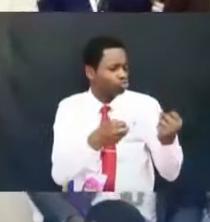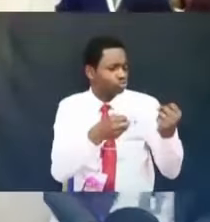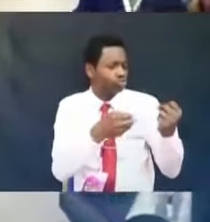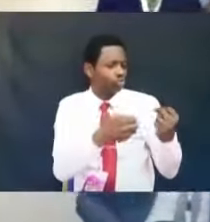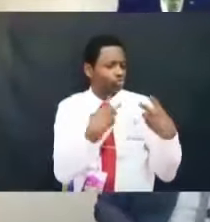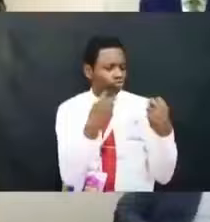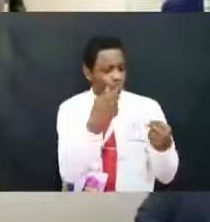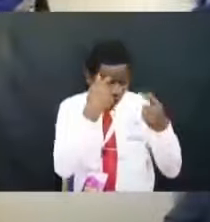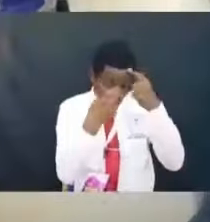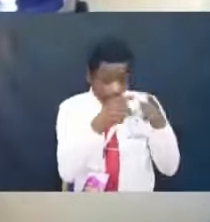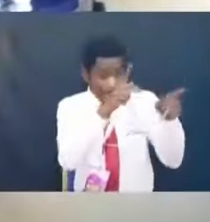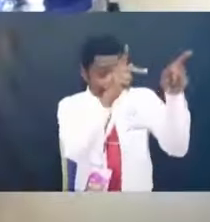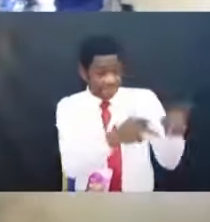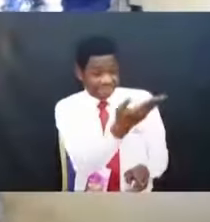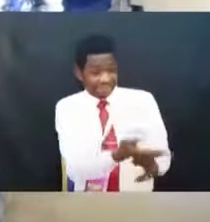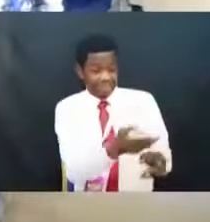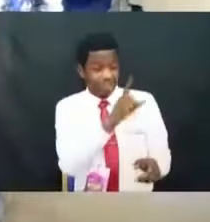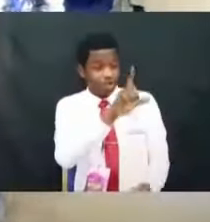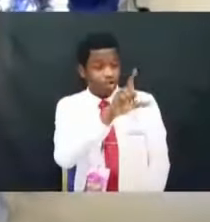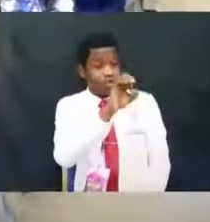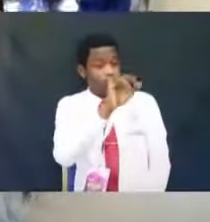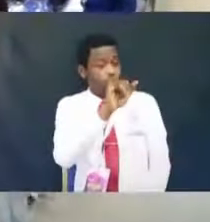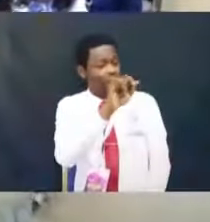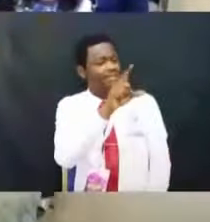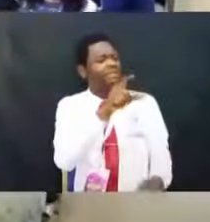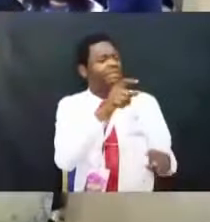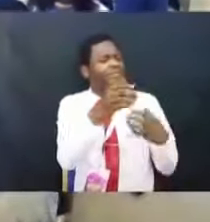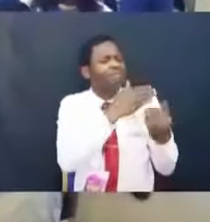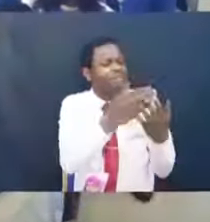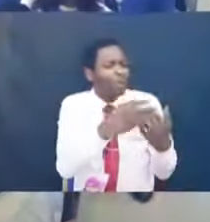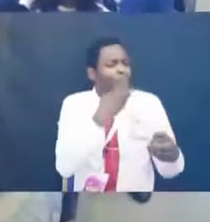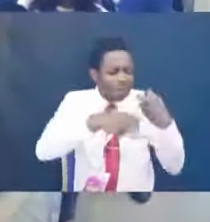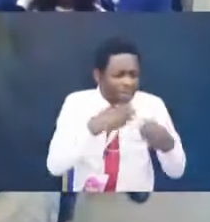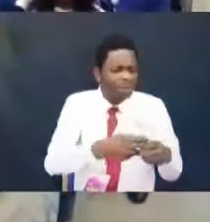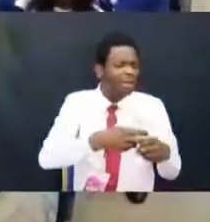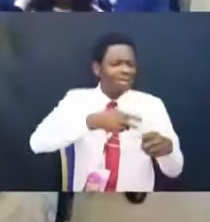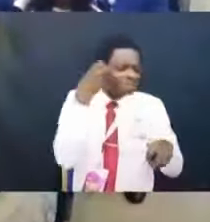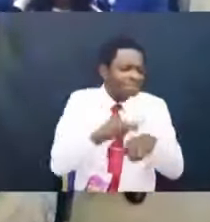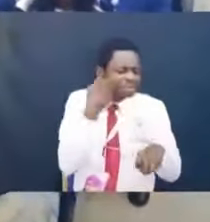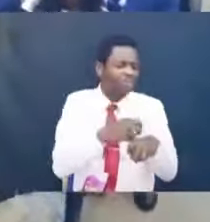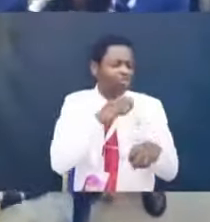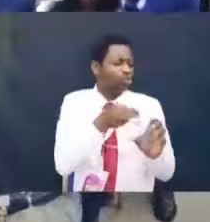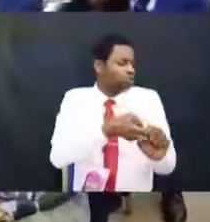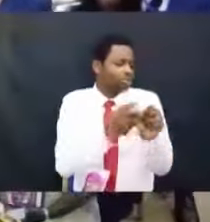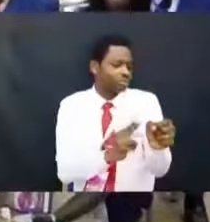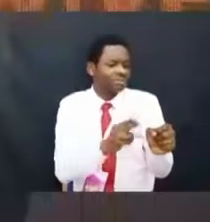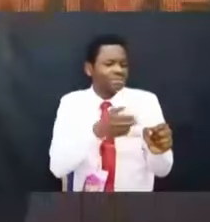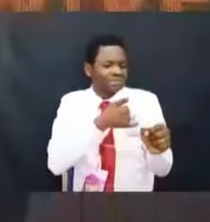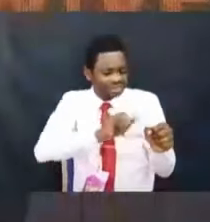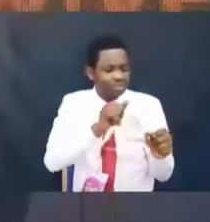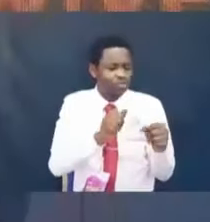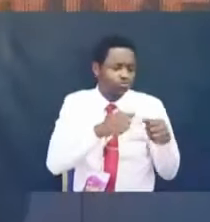No matter the situation he or she is in or you are in. So they will not withdraw from you when you are sick.